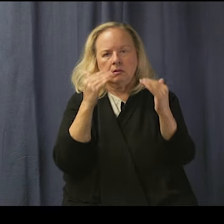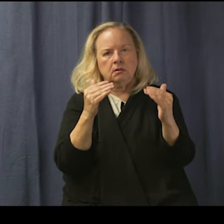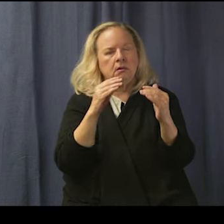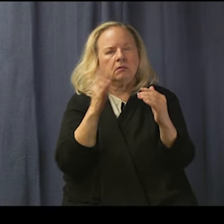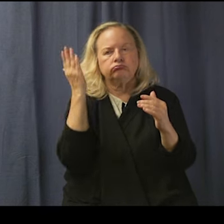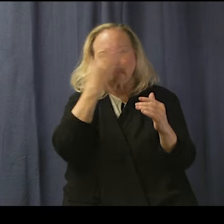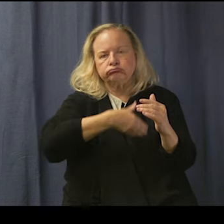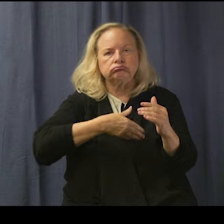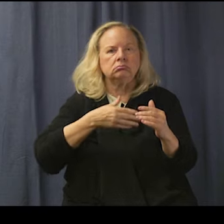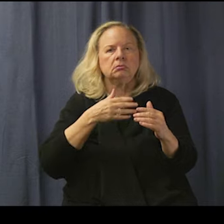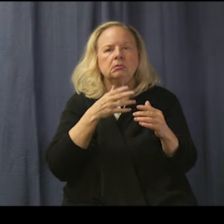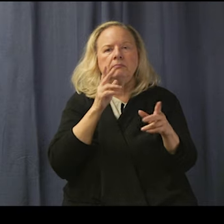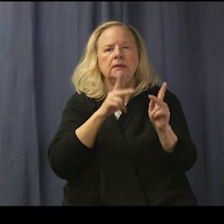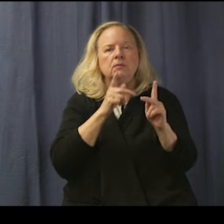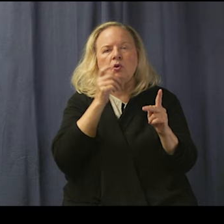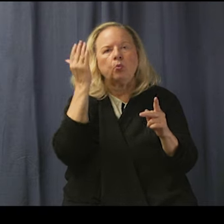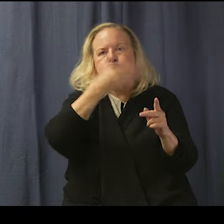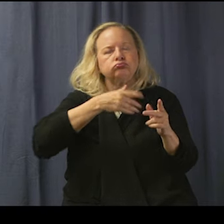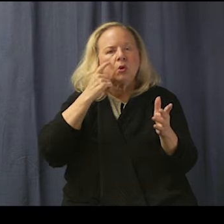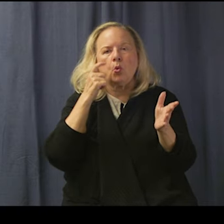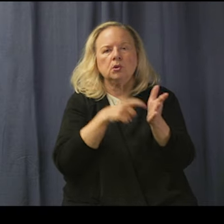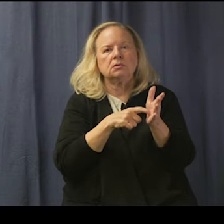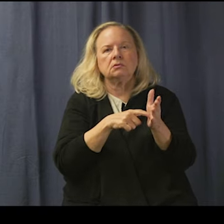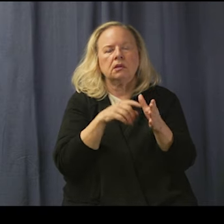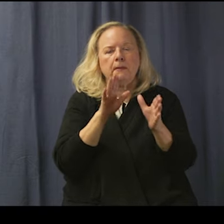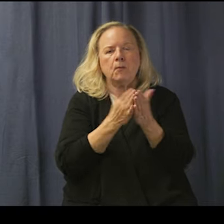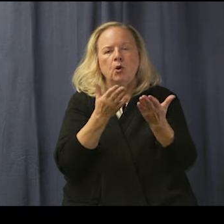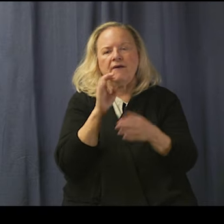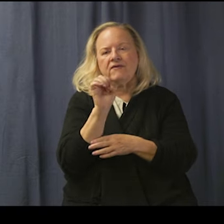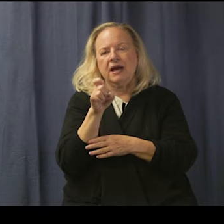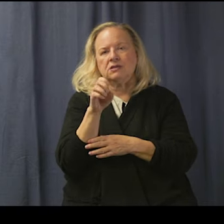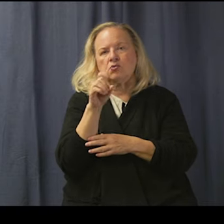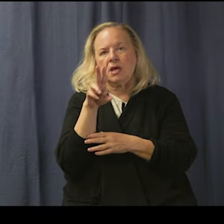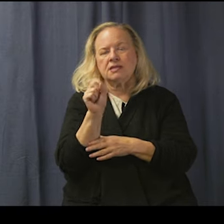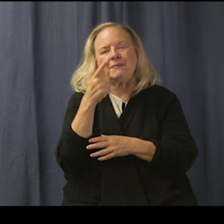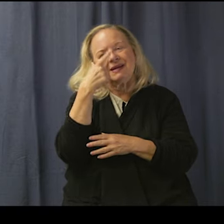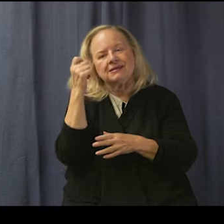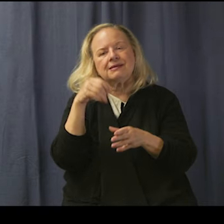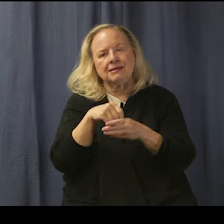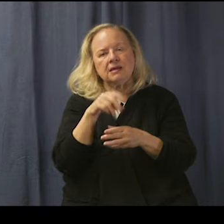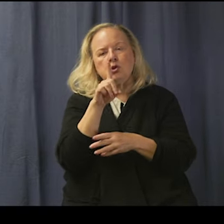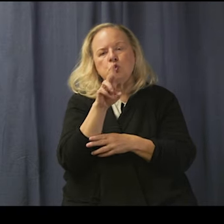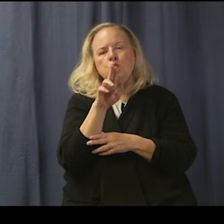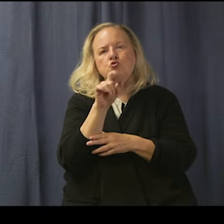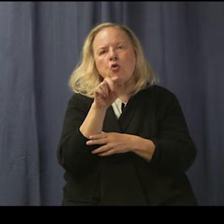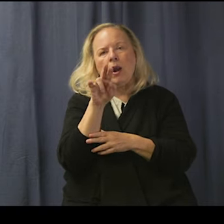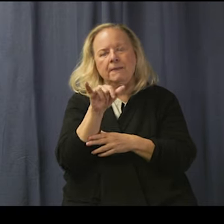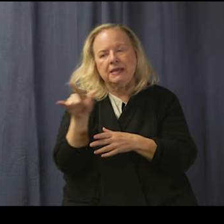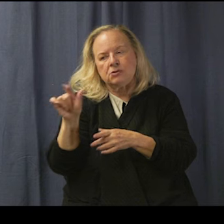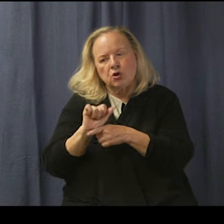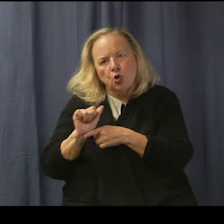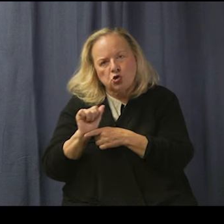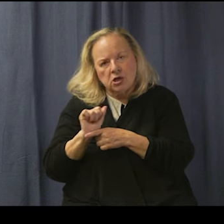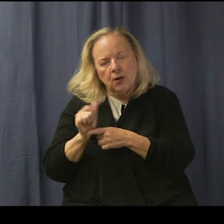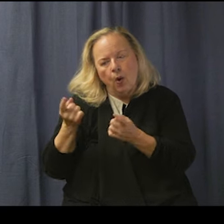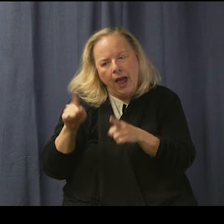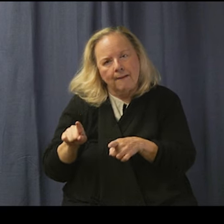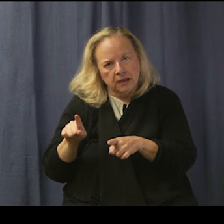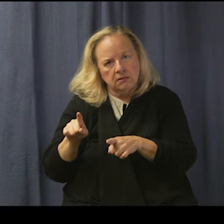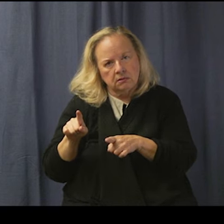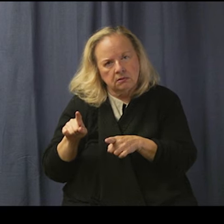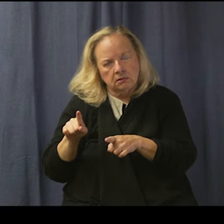no one sees because it's not in the book of Exodus. It's in the book of Deuteronomy when he's rehearsing what